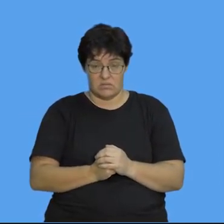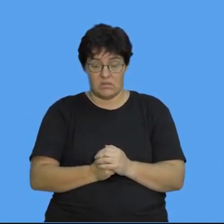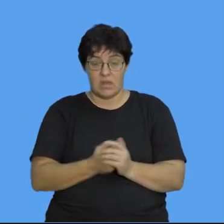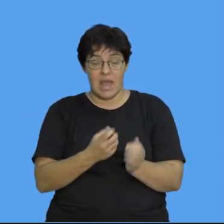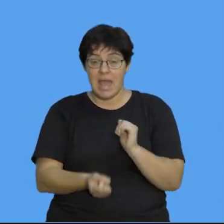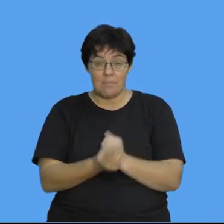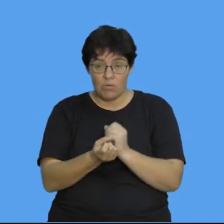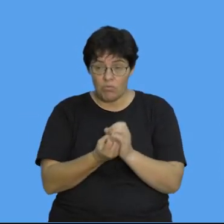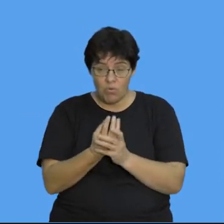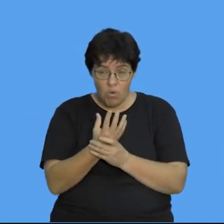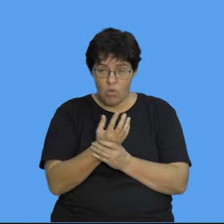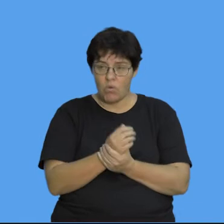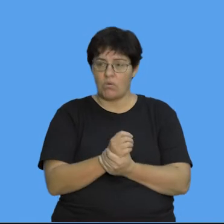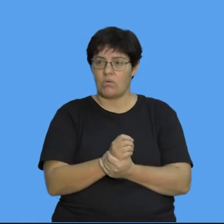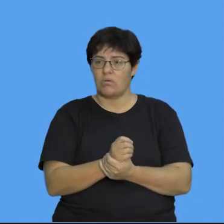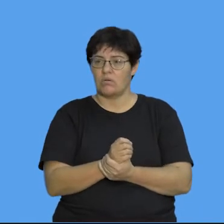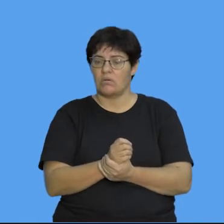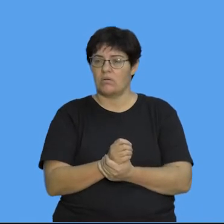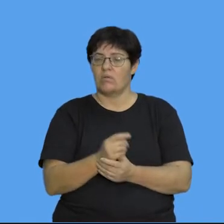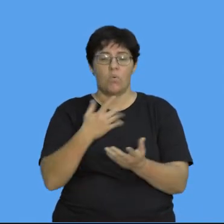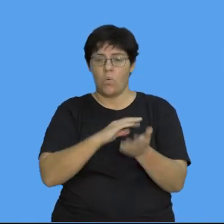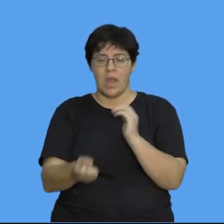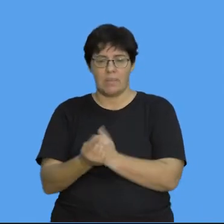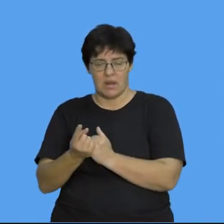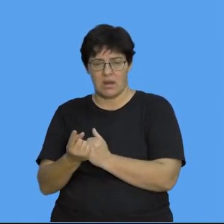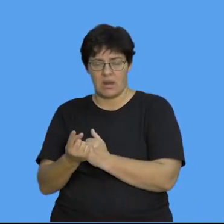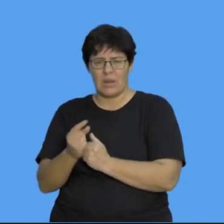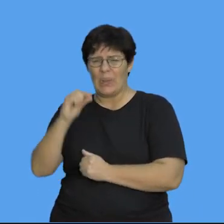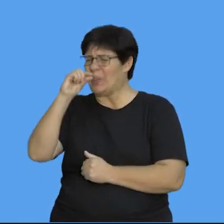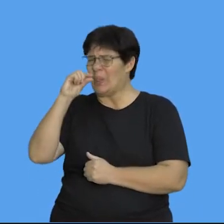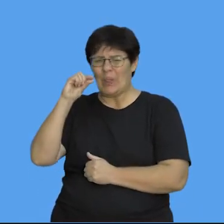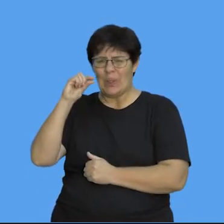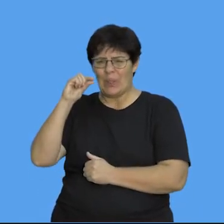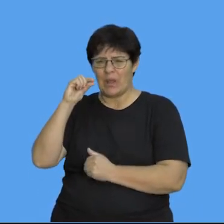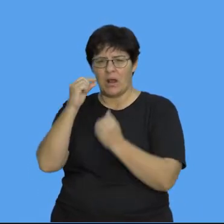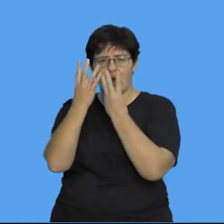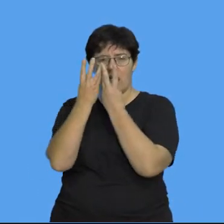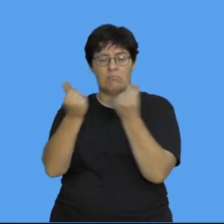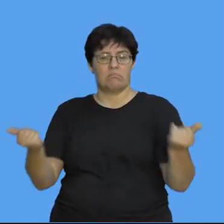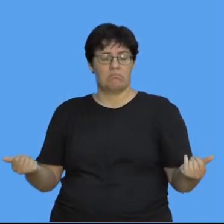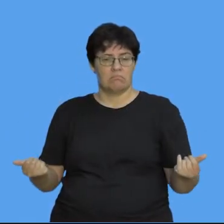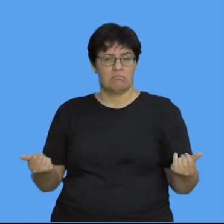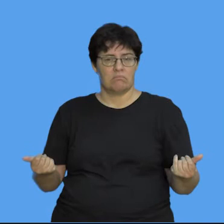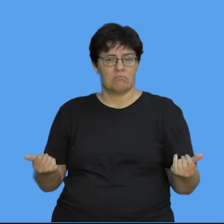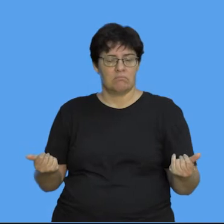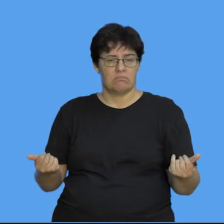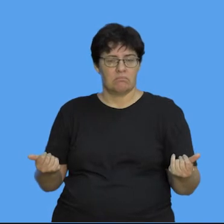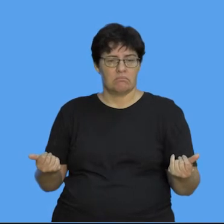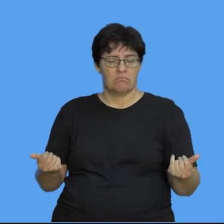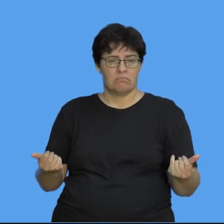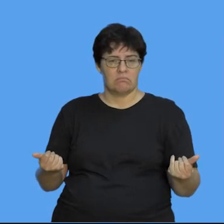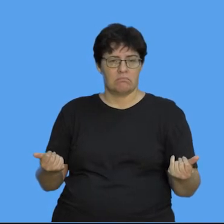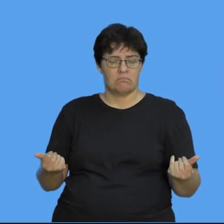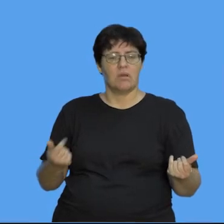grow. And as soon as that grows, you know what? That happens to this guy. He's tiny. He